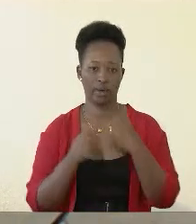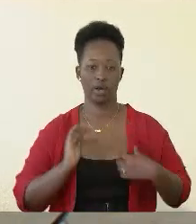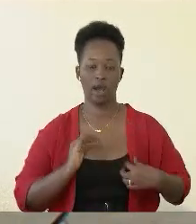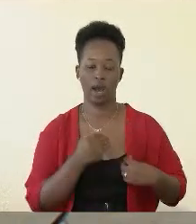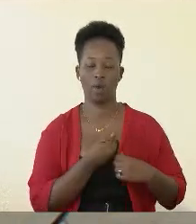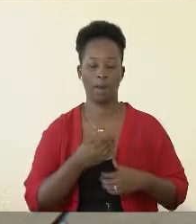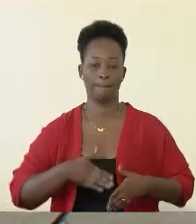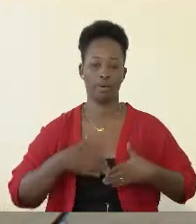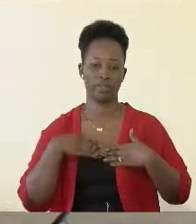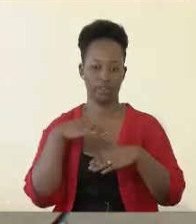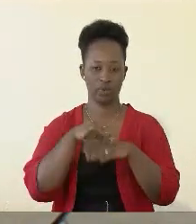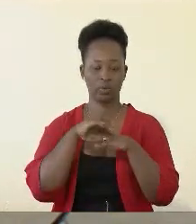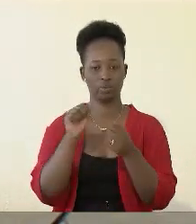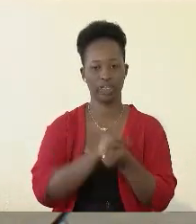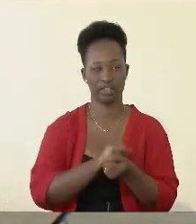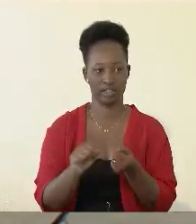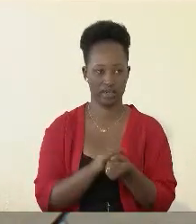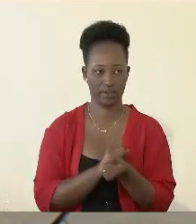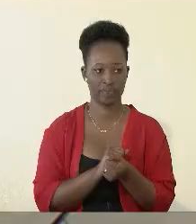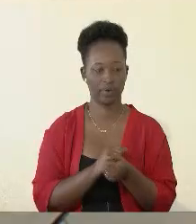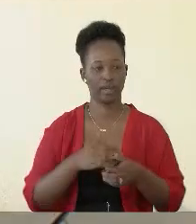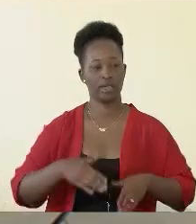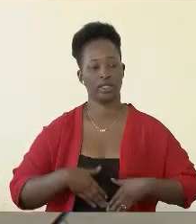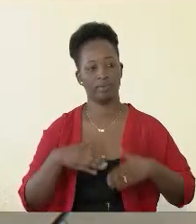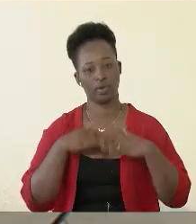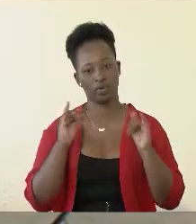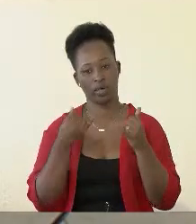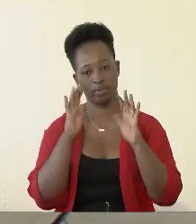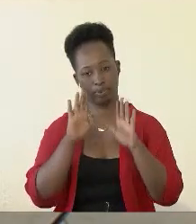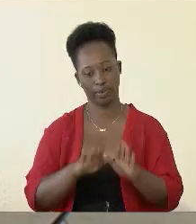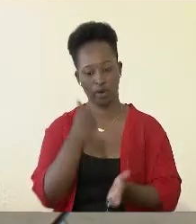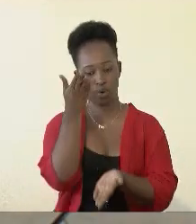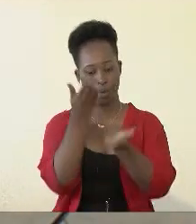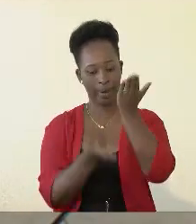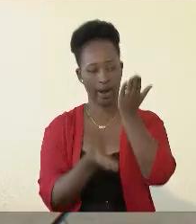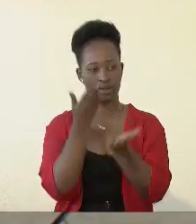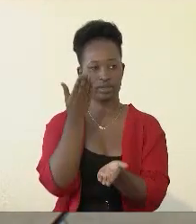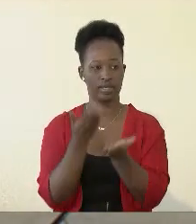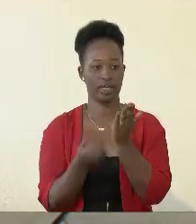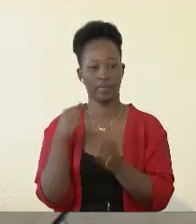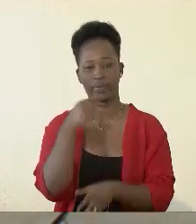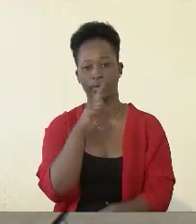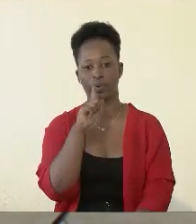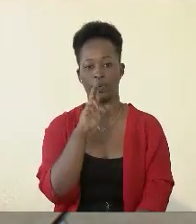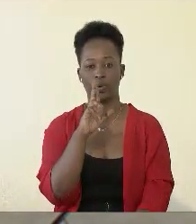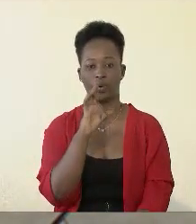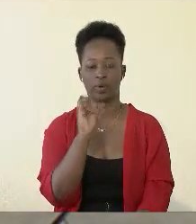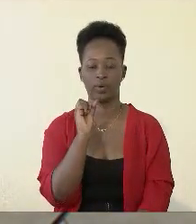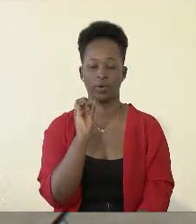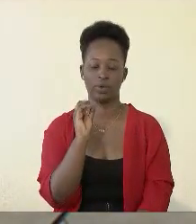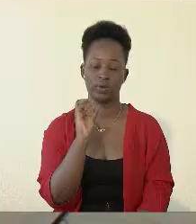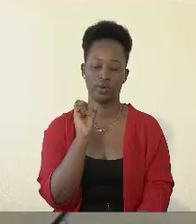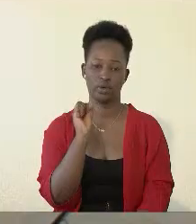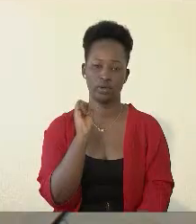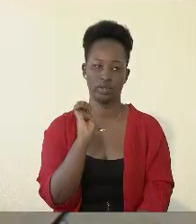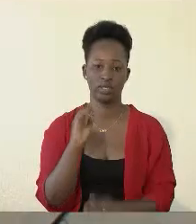body tissues are going to be damaged. So the body tries by all means to strike a balance, to balance the glucose level so that our body tissue